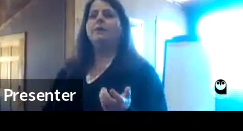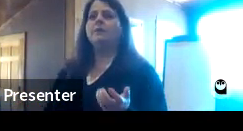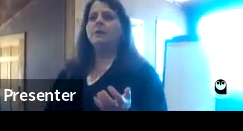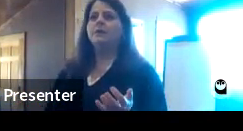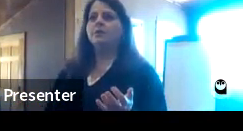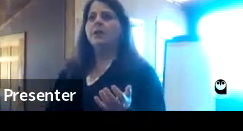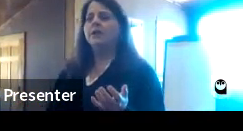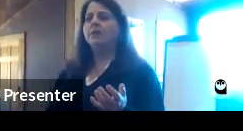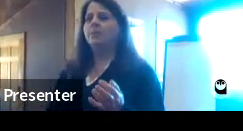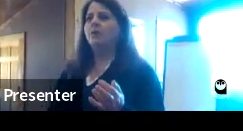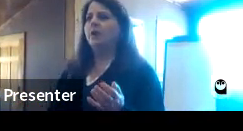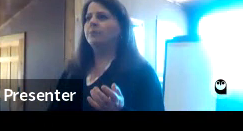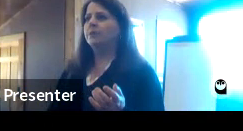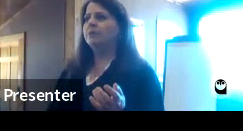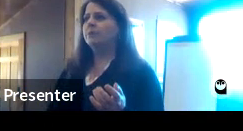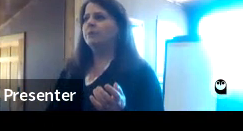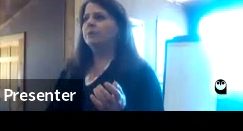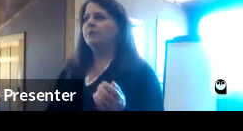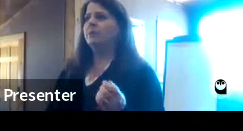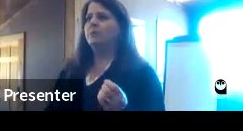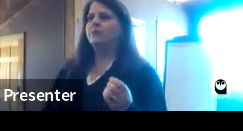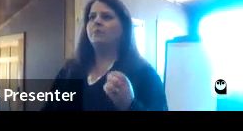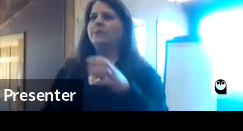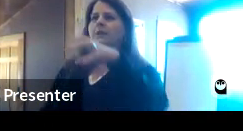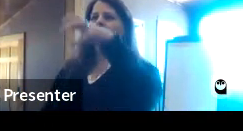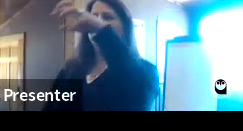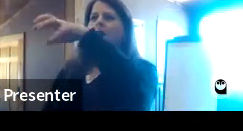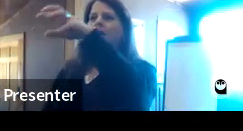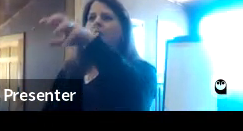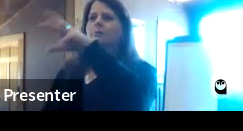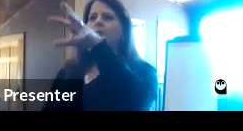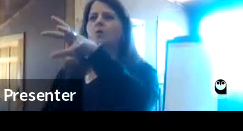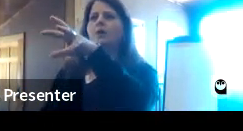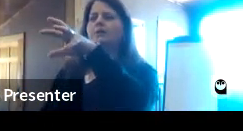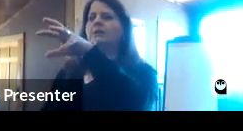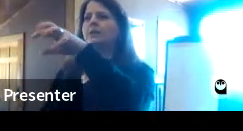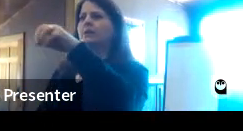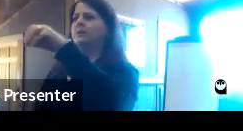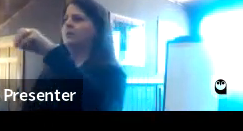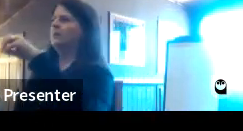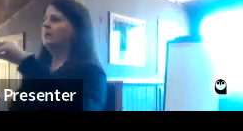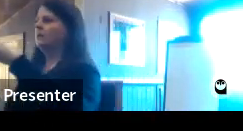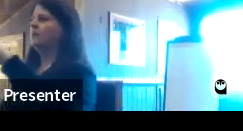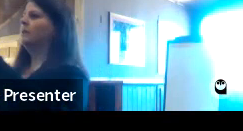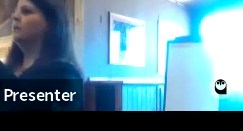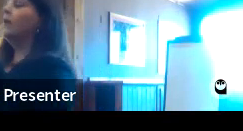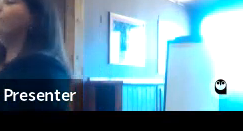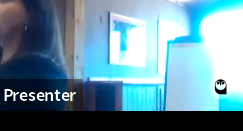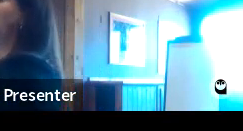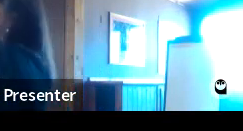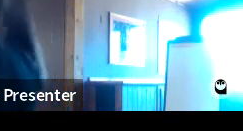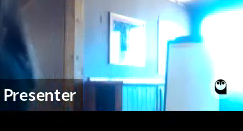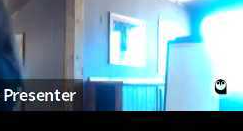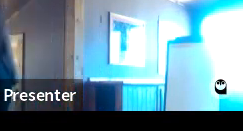about medical-associated programs? So I'm missing a chunk. Who else is here?